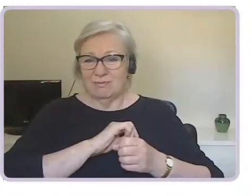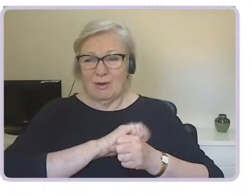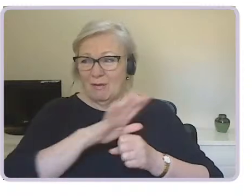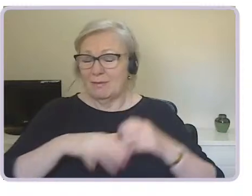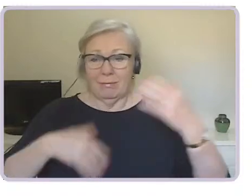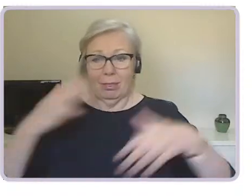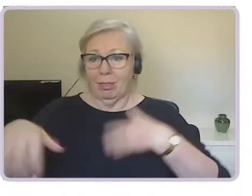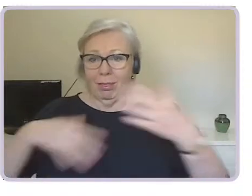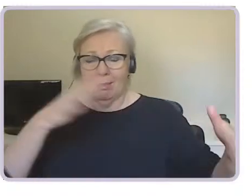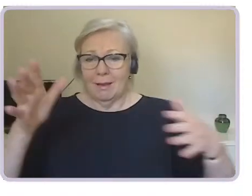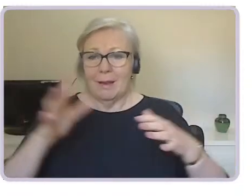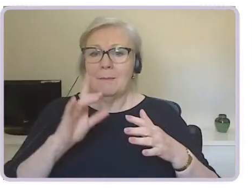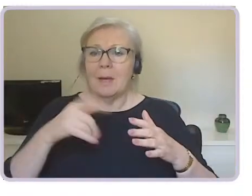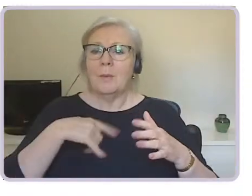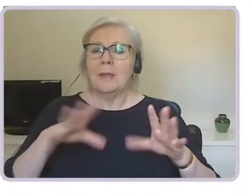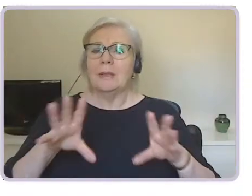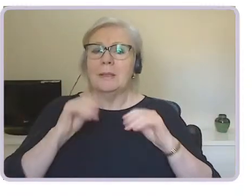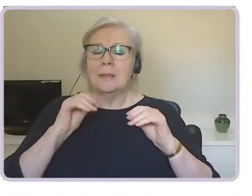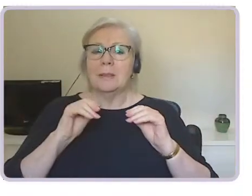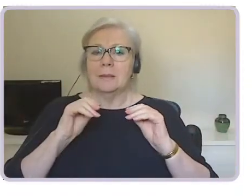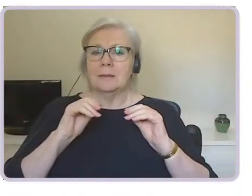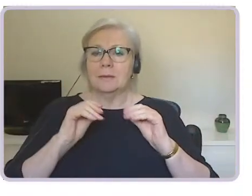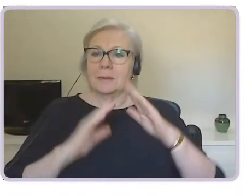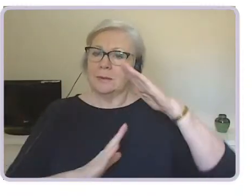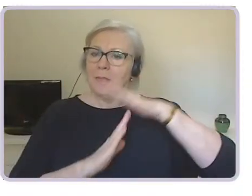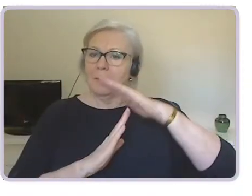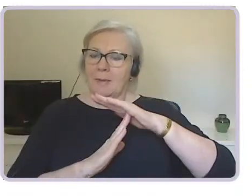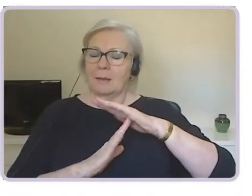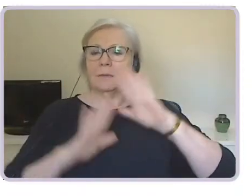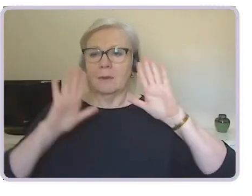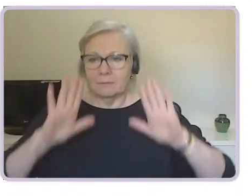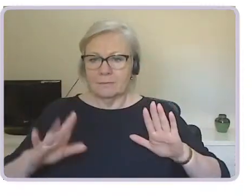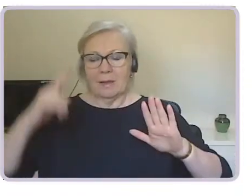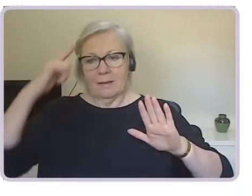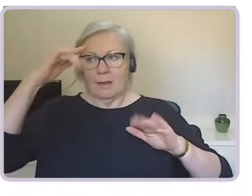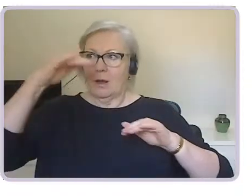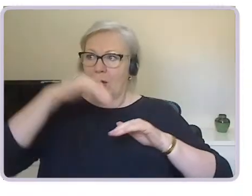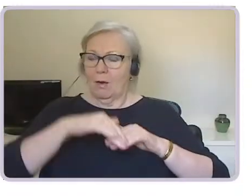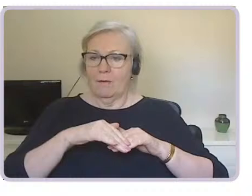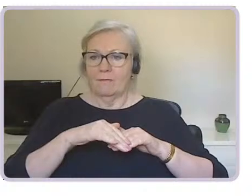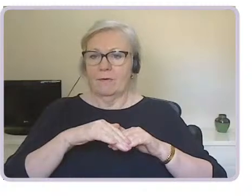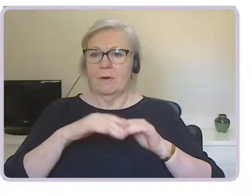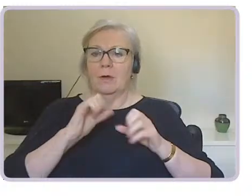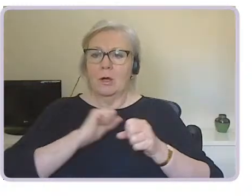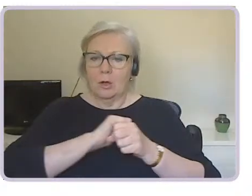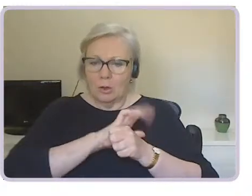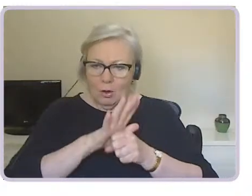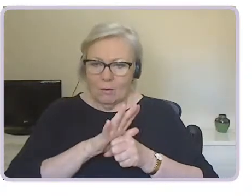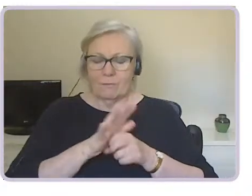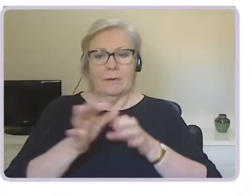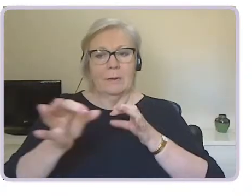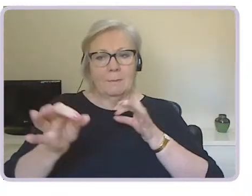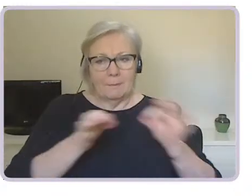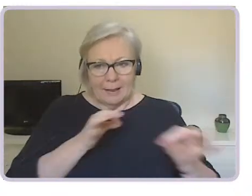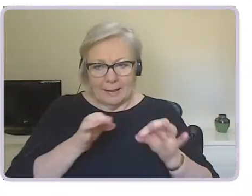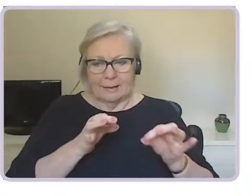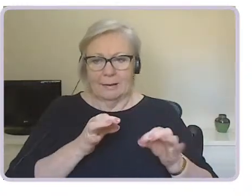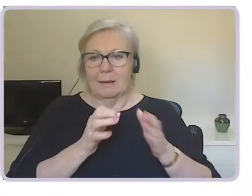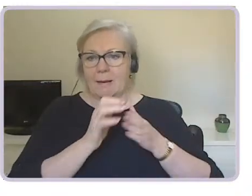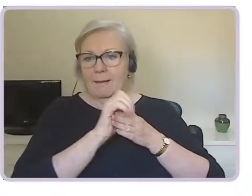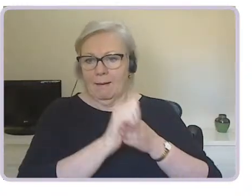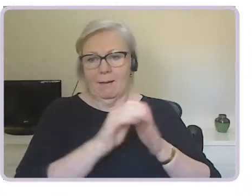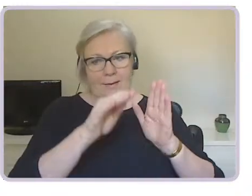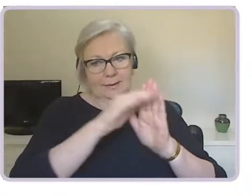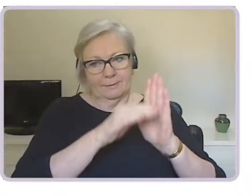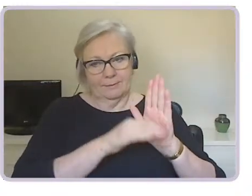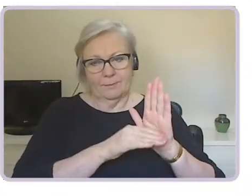in March to adopt the All Hazards Toolkit planning and develop a COVID-specific planning guide. And we jumped forward